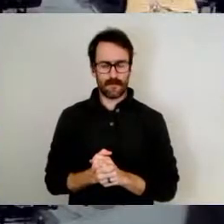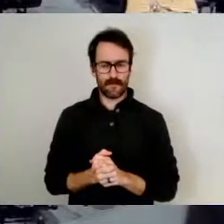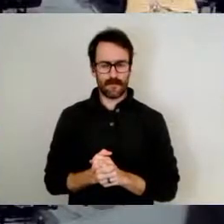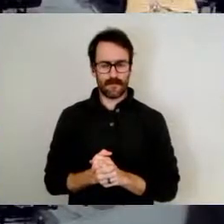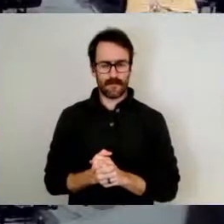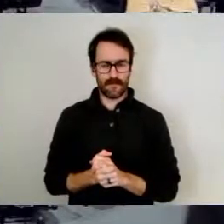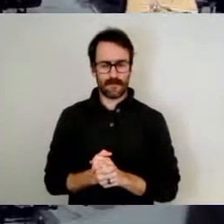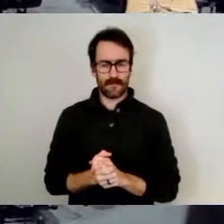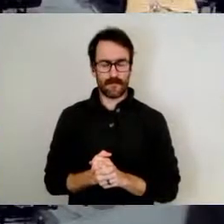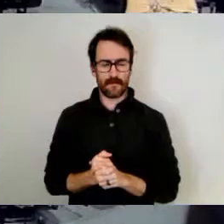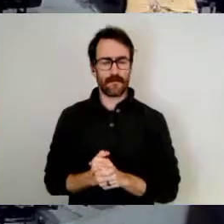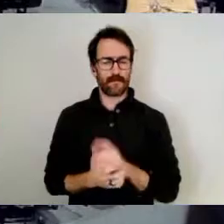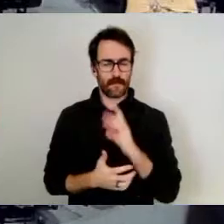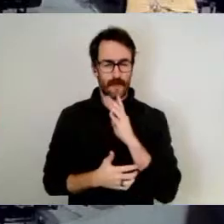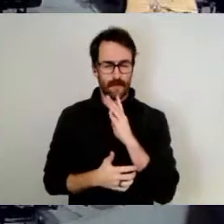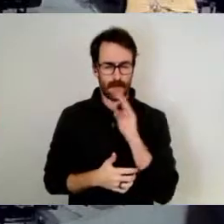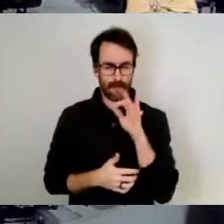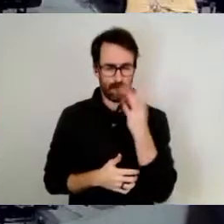Okay, thank you.